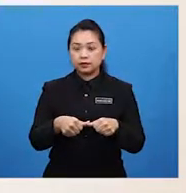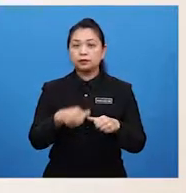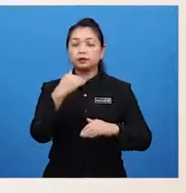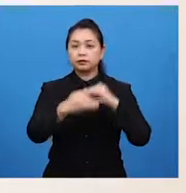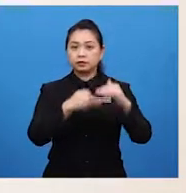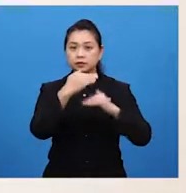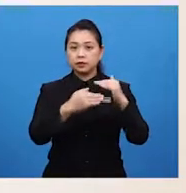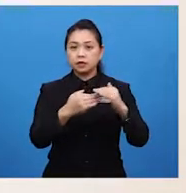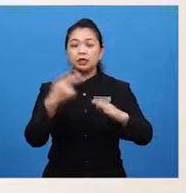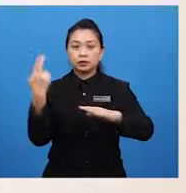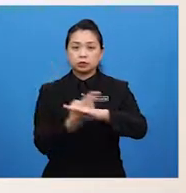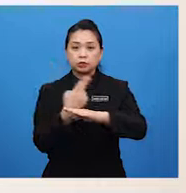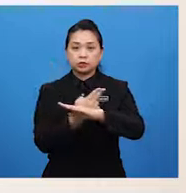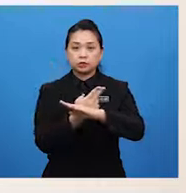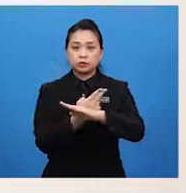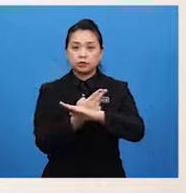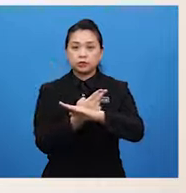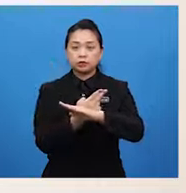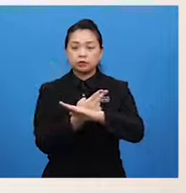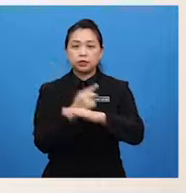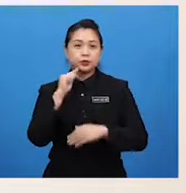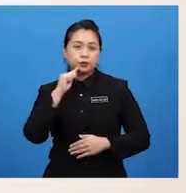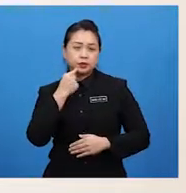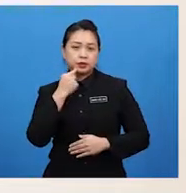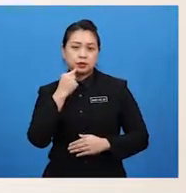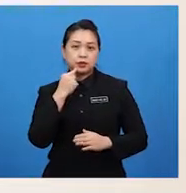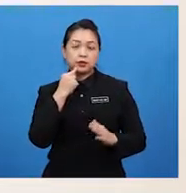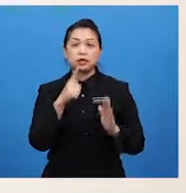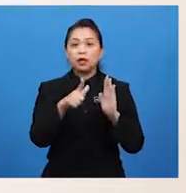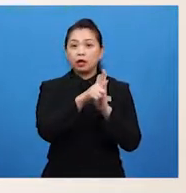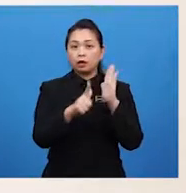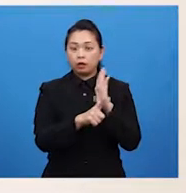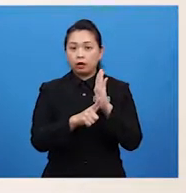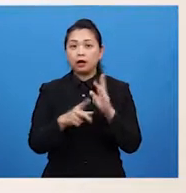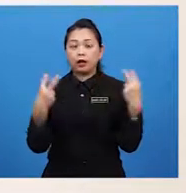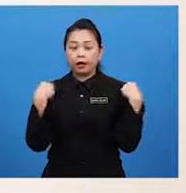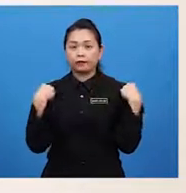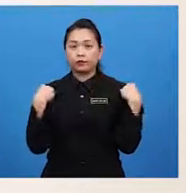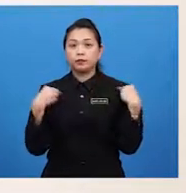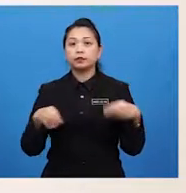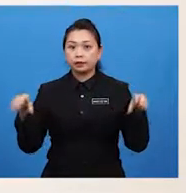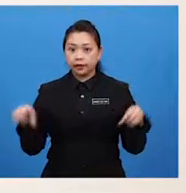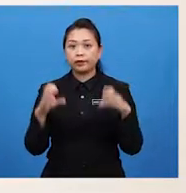mindful consumption, and stricter laws need to be implemented and carried out.